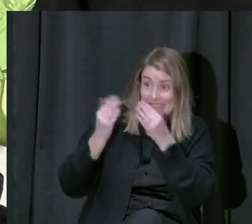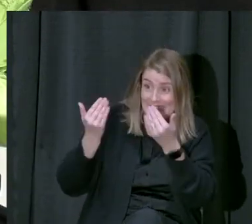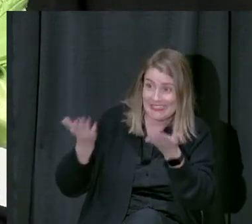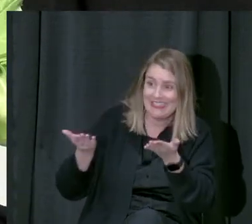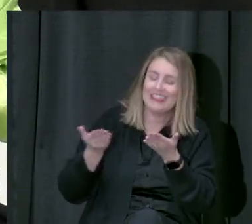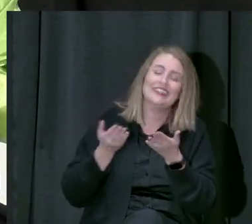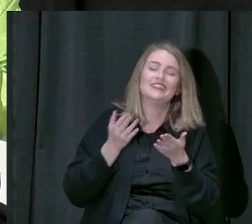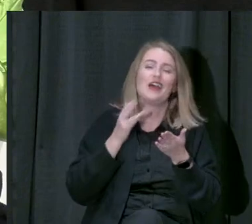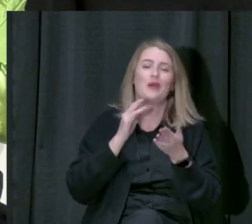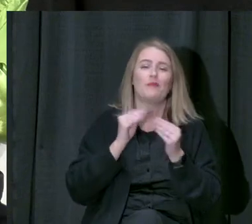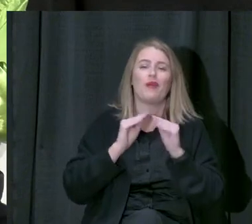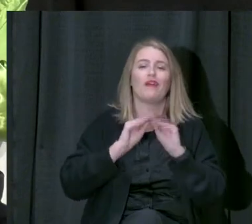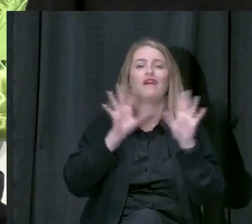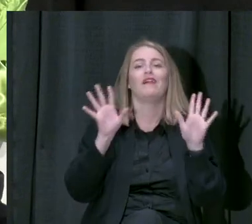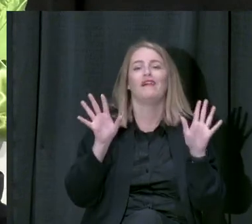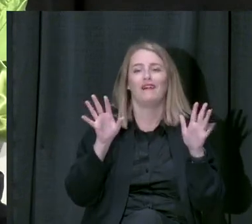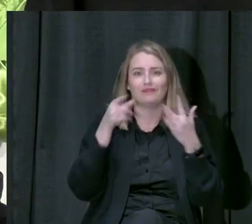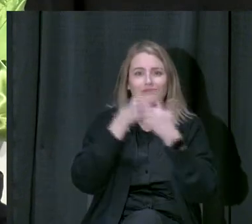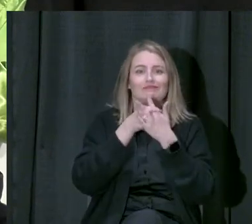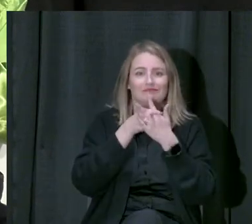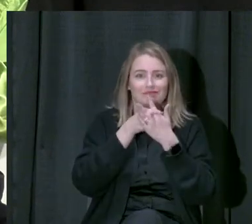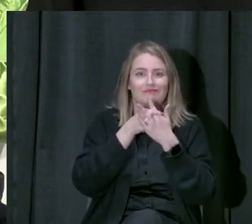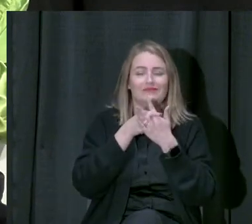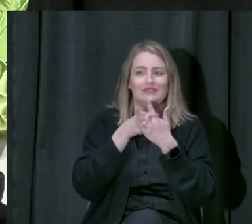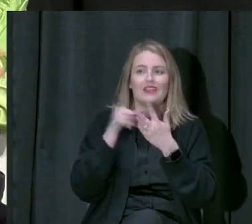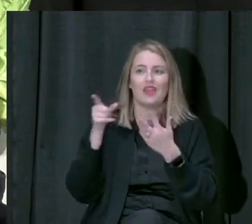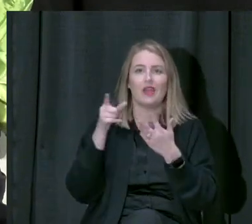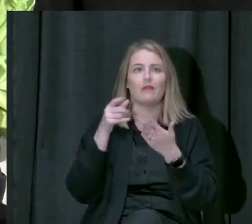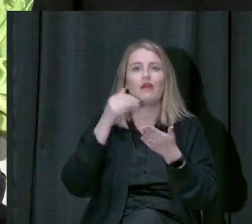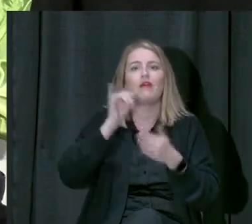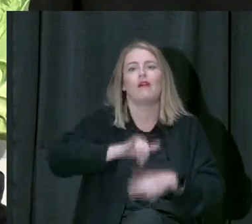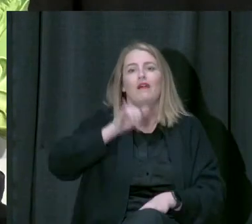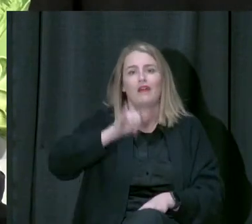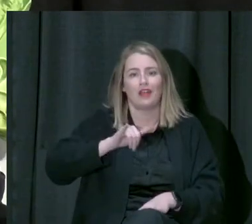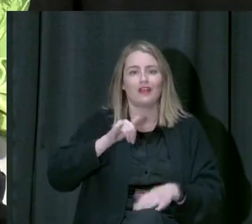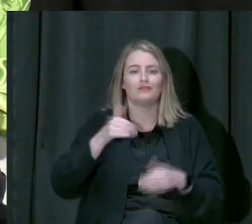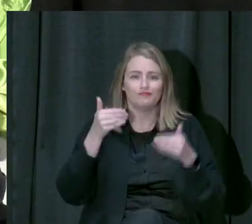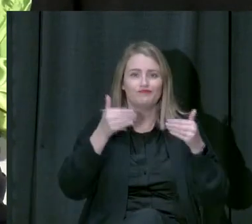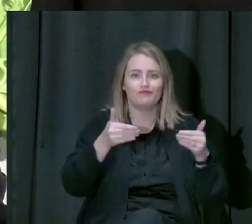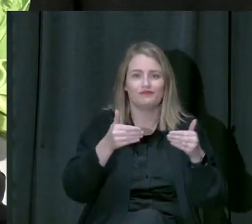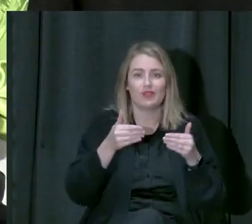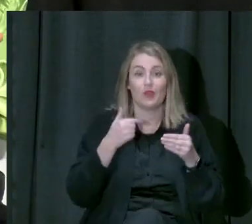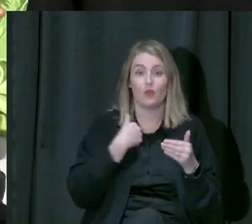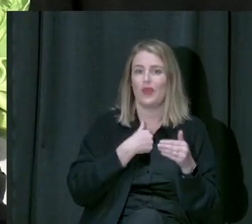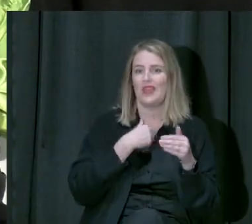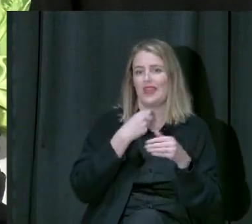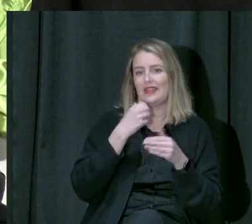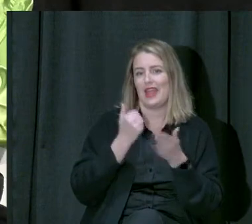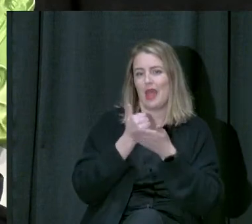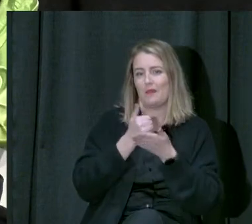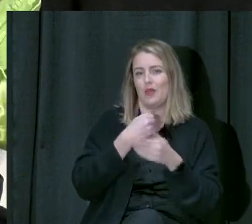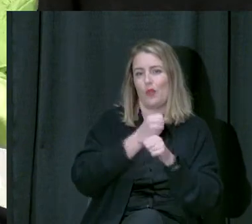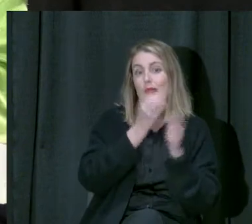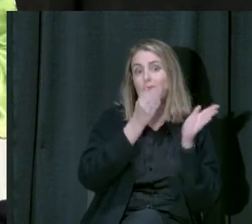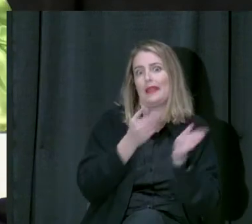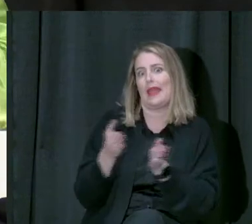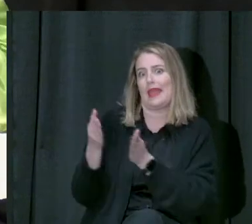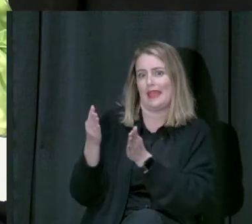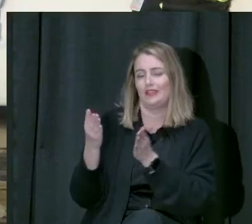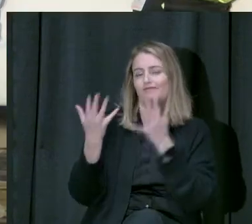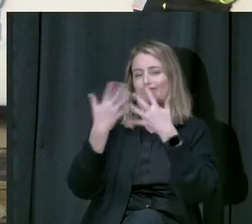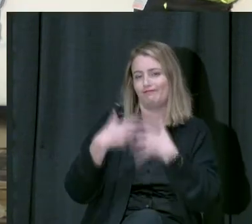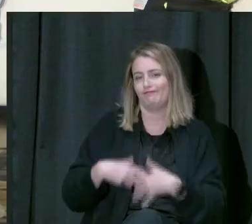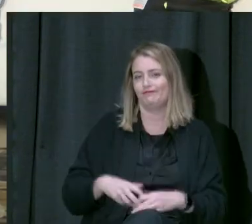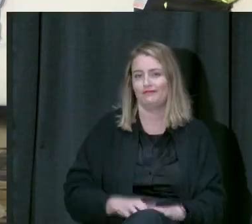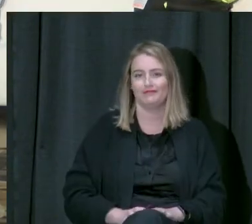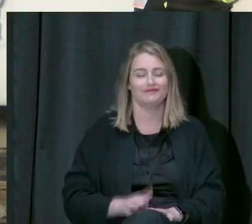so that it becomes much easier to kind of get that buy-in to then fix it. And we can help you create a plan to make that happen. So,